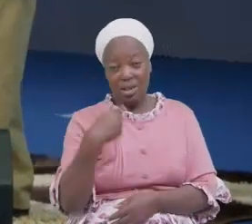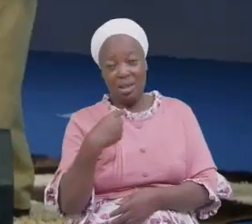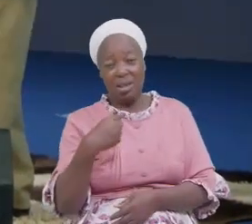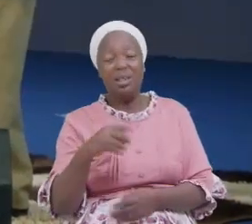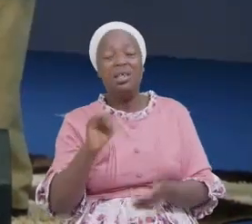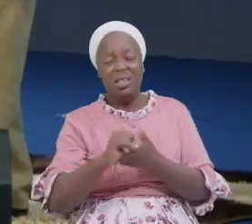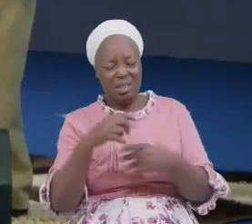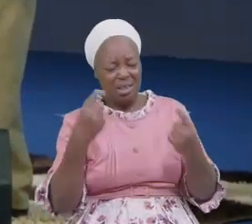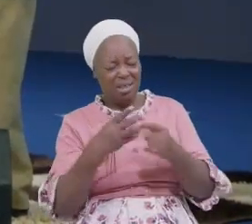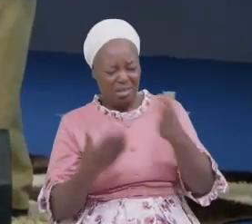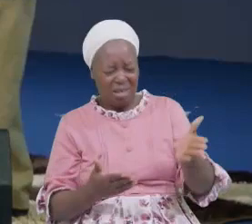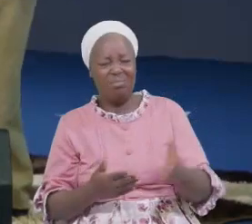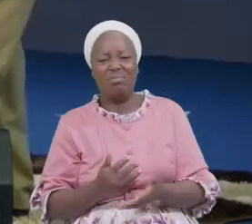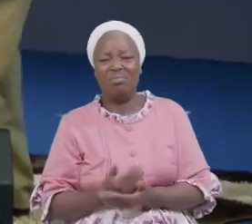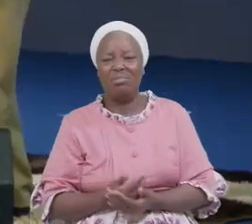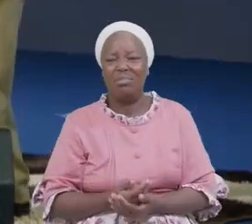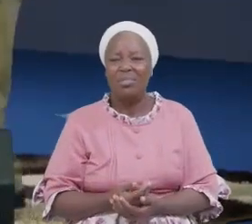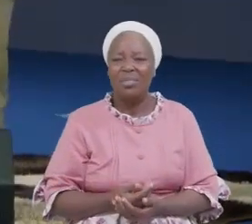somehow.